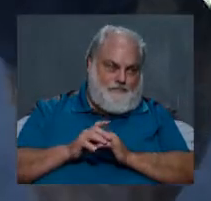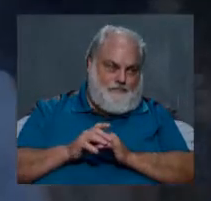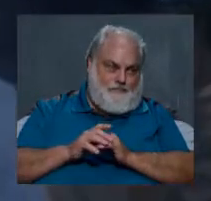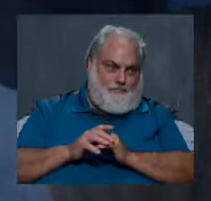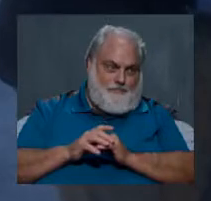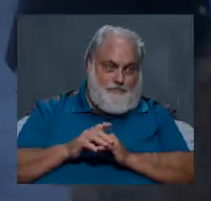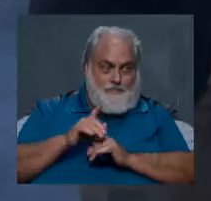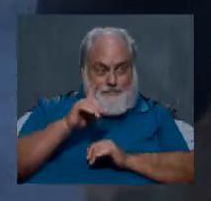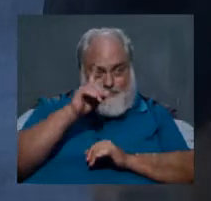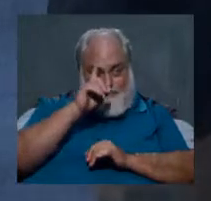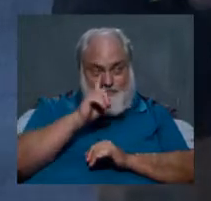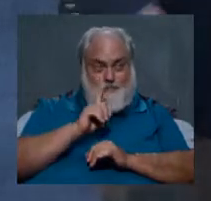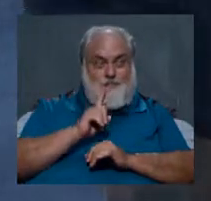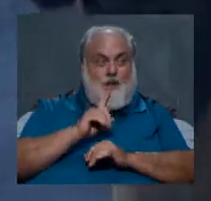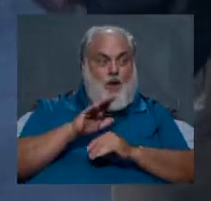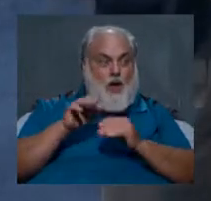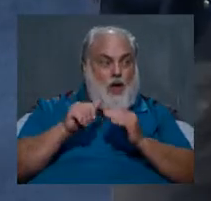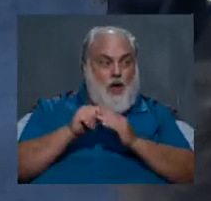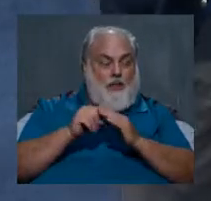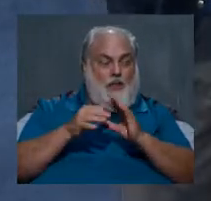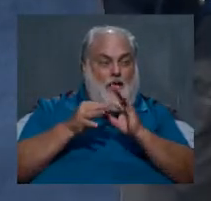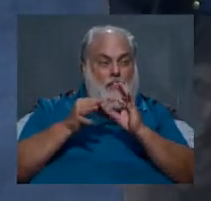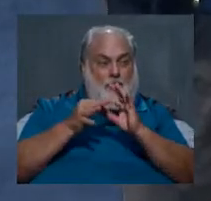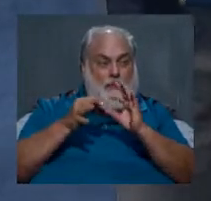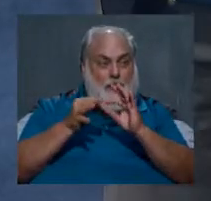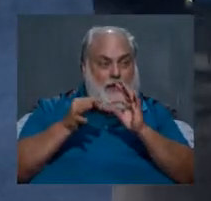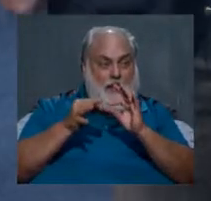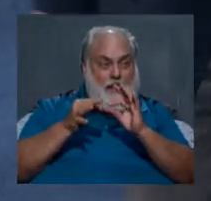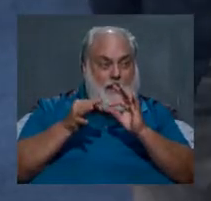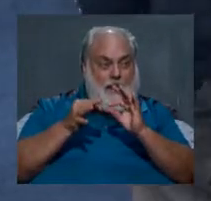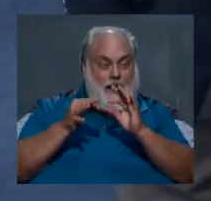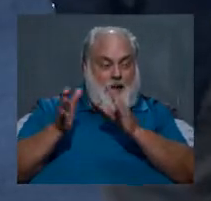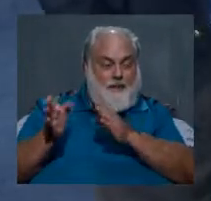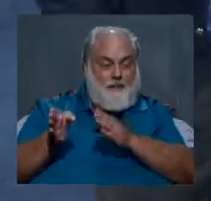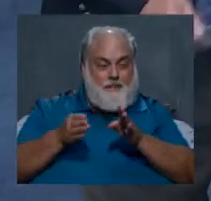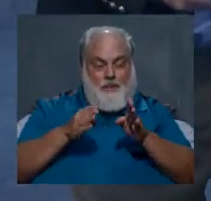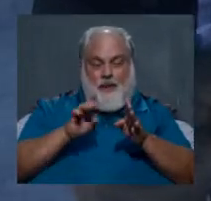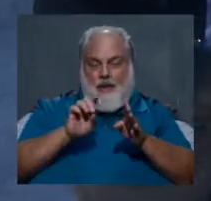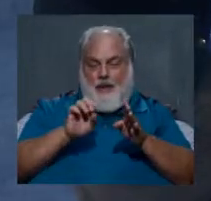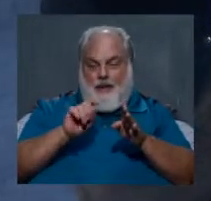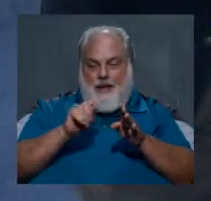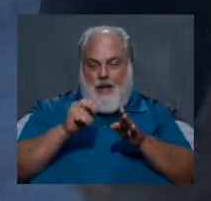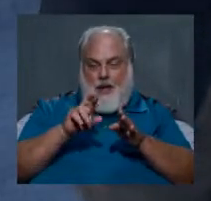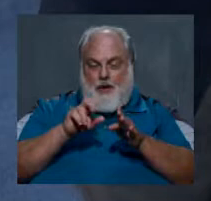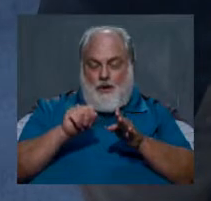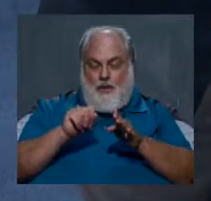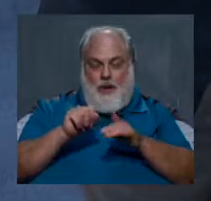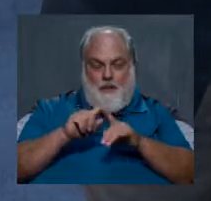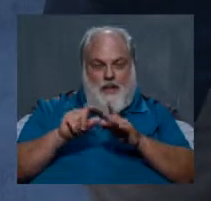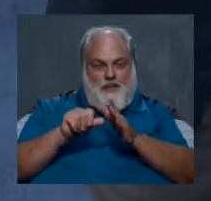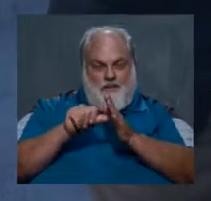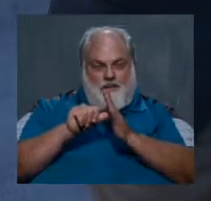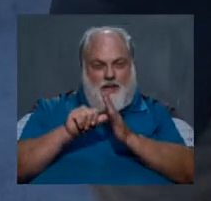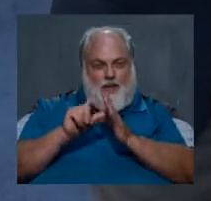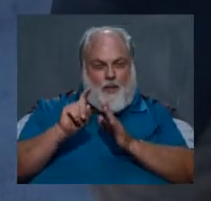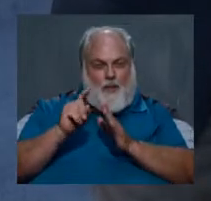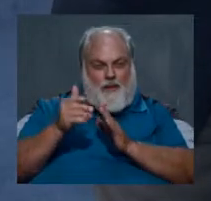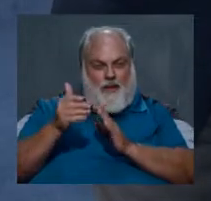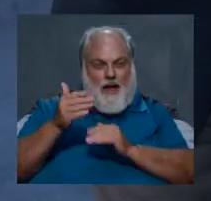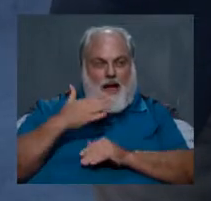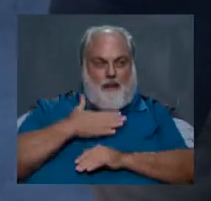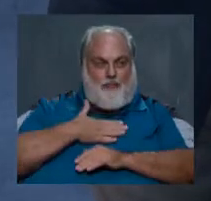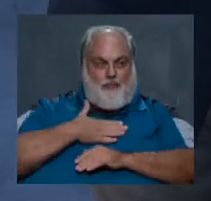Actually, I think all the rebuttals, as such as it is Mr. Daters. I do want to point out something, and I